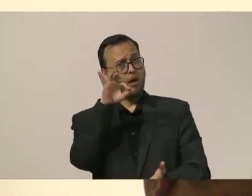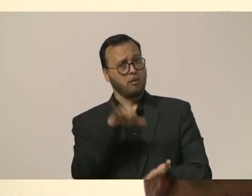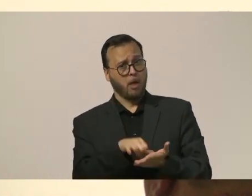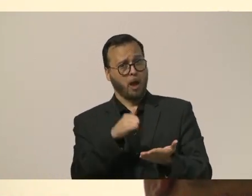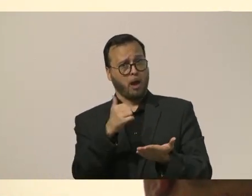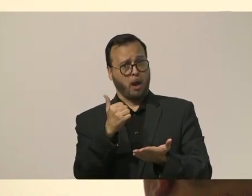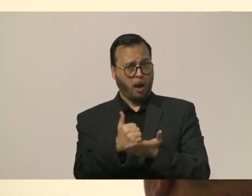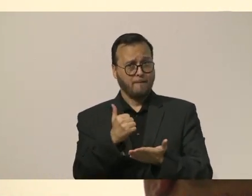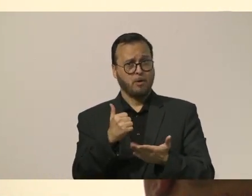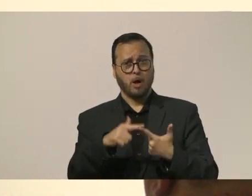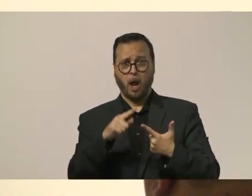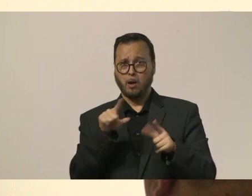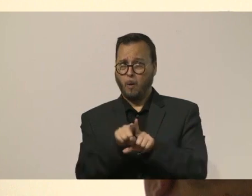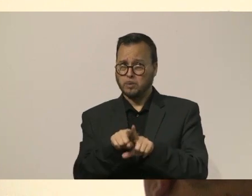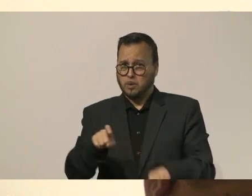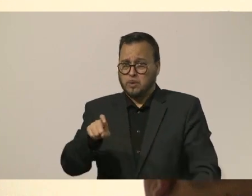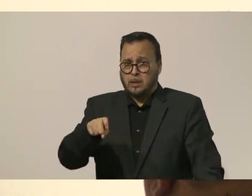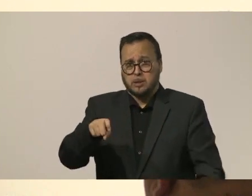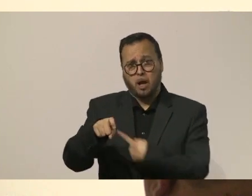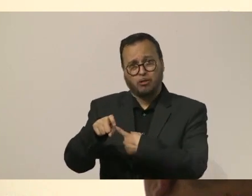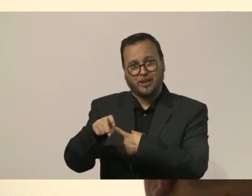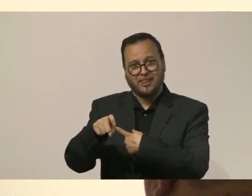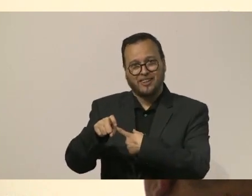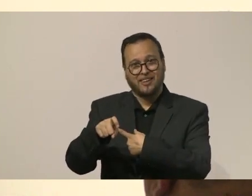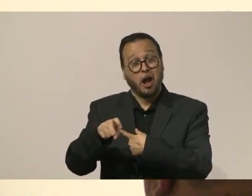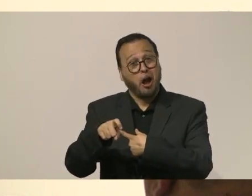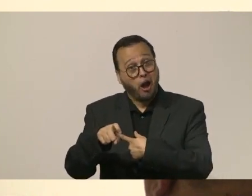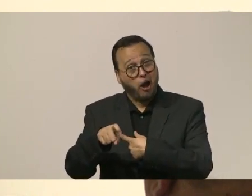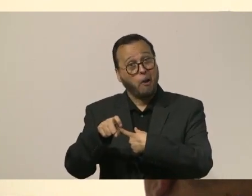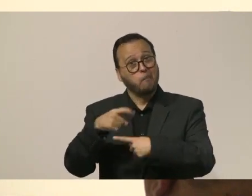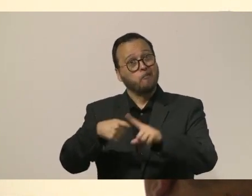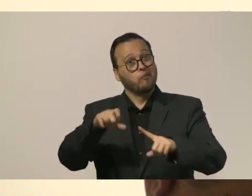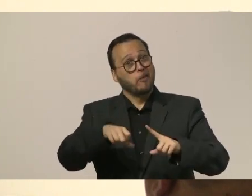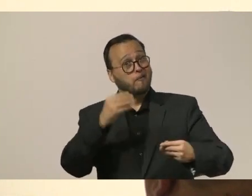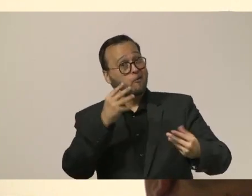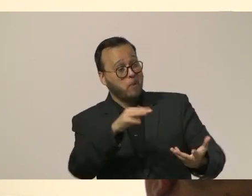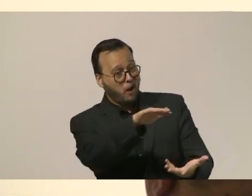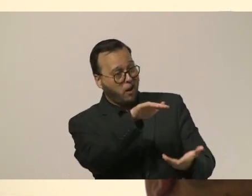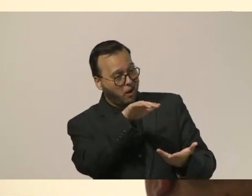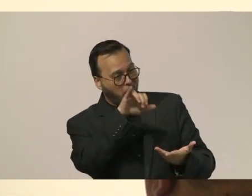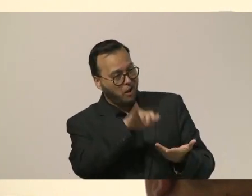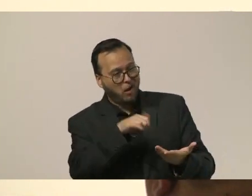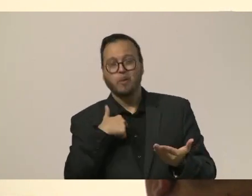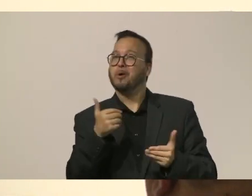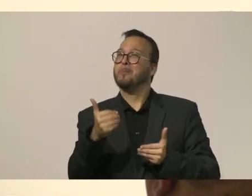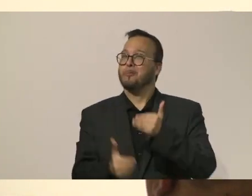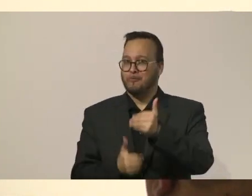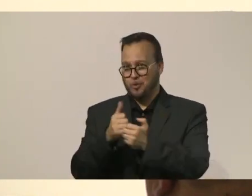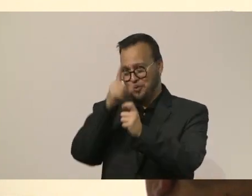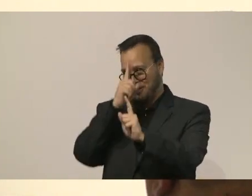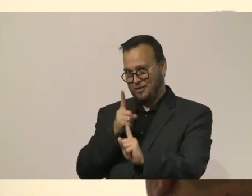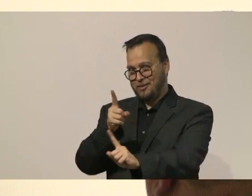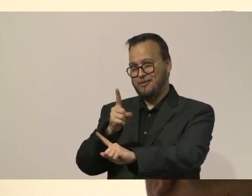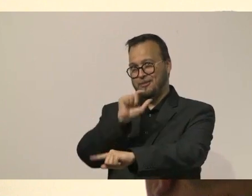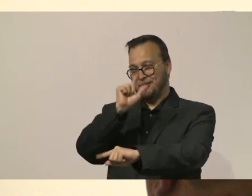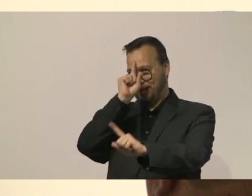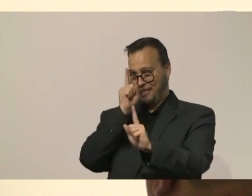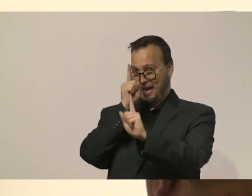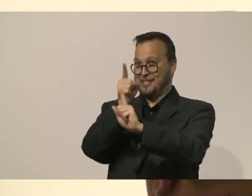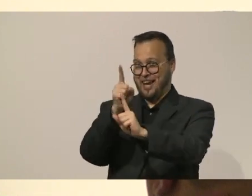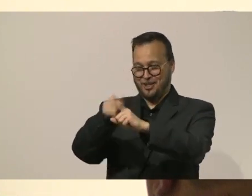and necessary. As a result, we are moving forward with the intent to permanently include